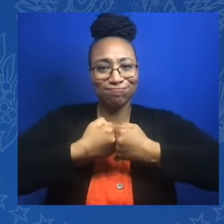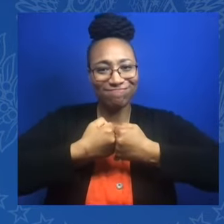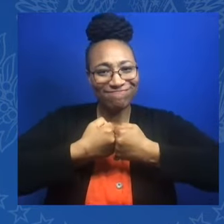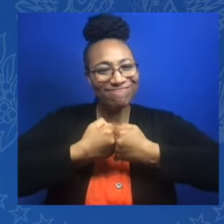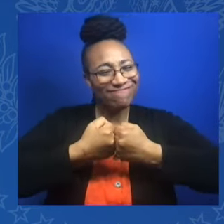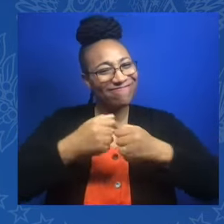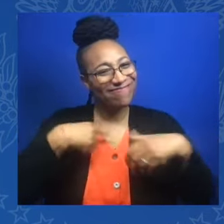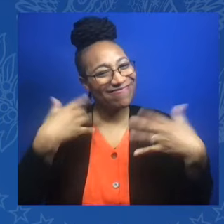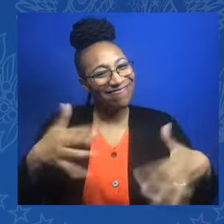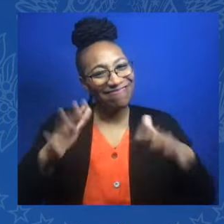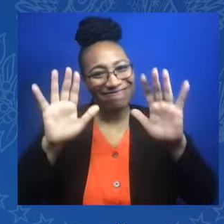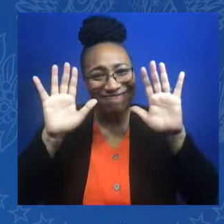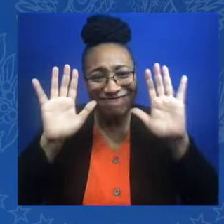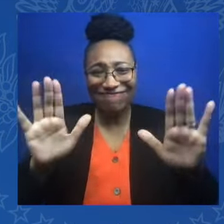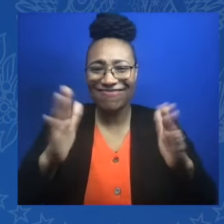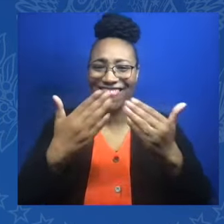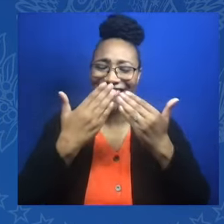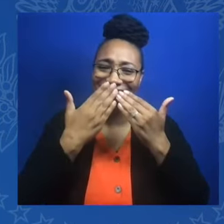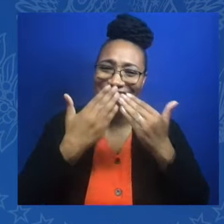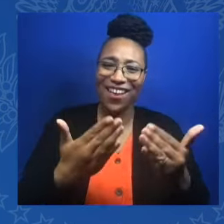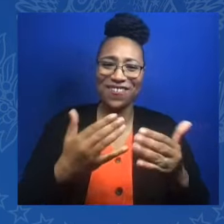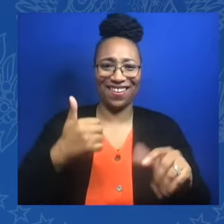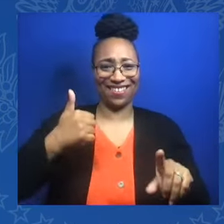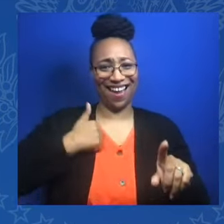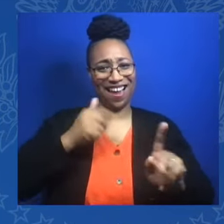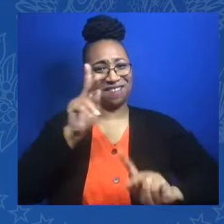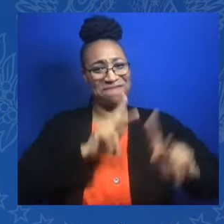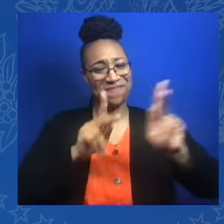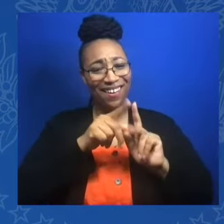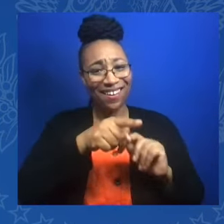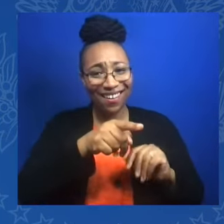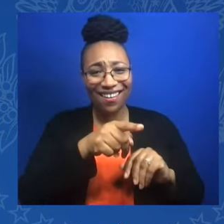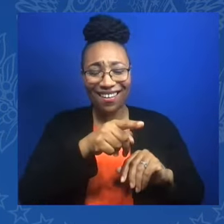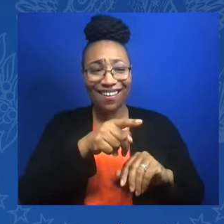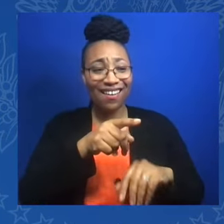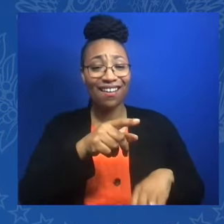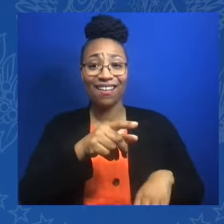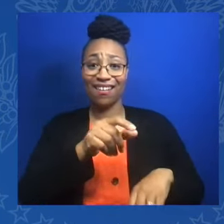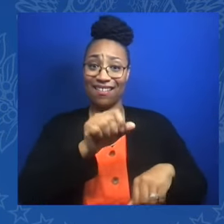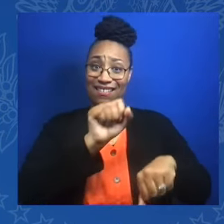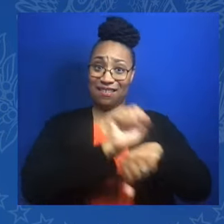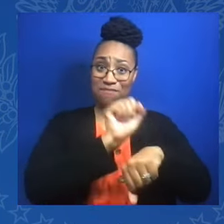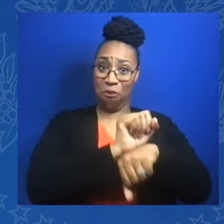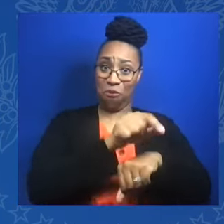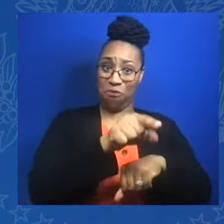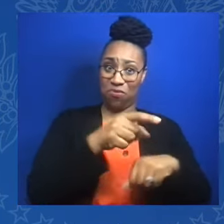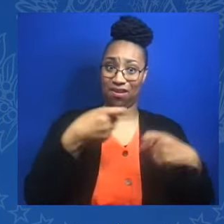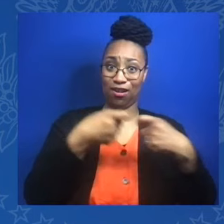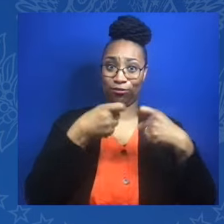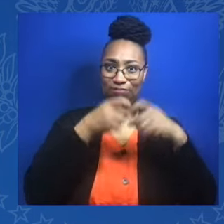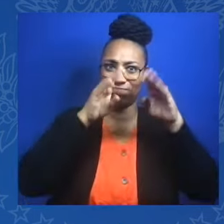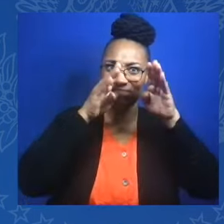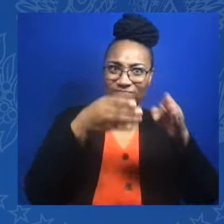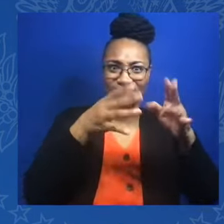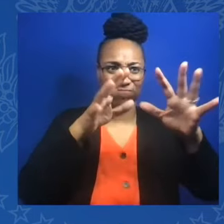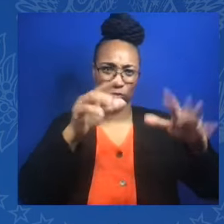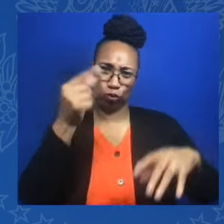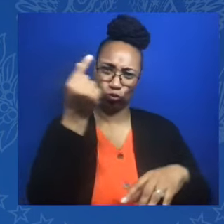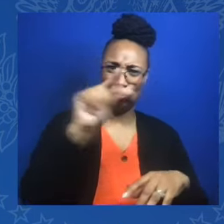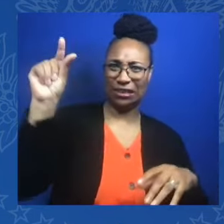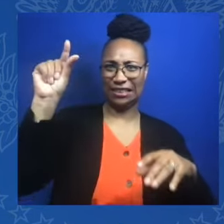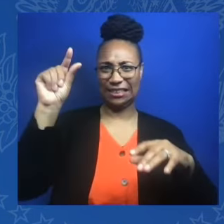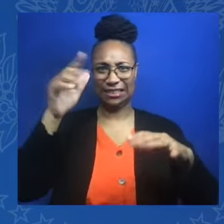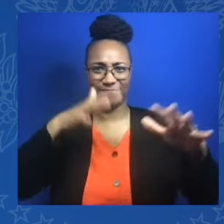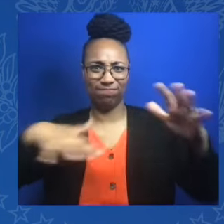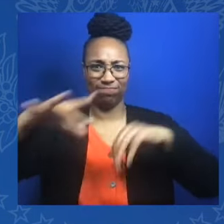monde. Environ 83% de notre électricité est déjà carboneutre et on est en voie